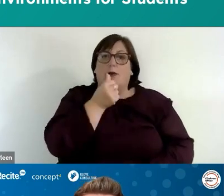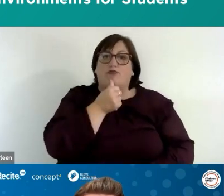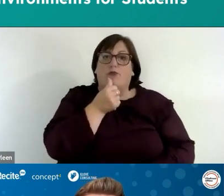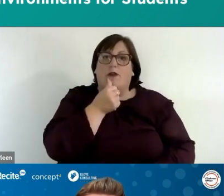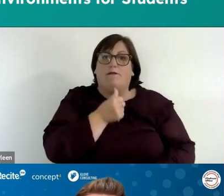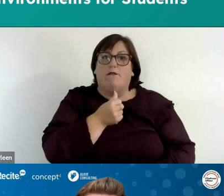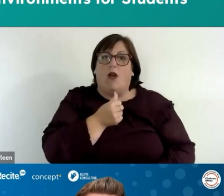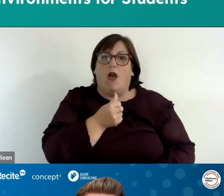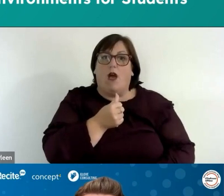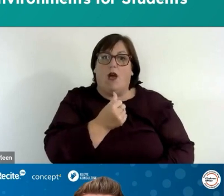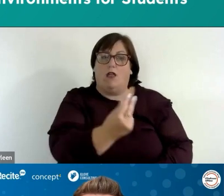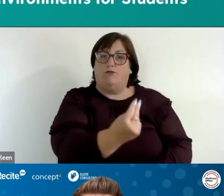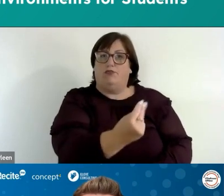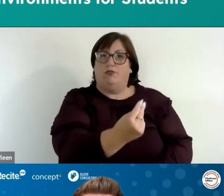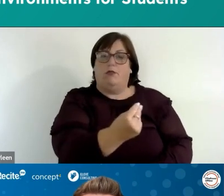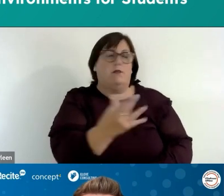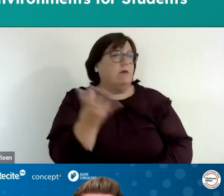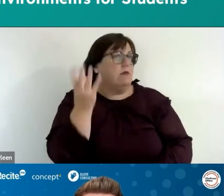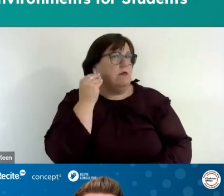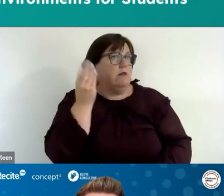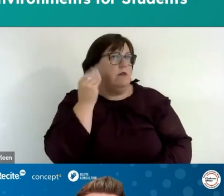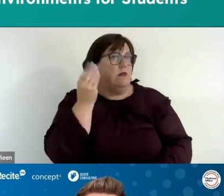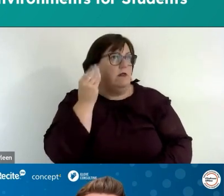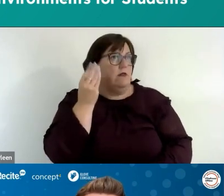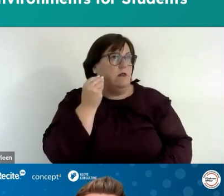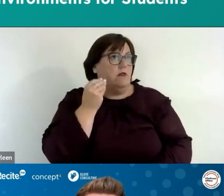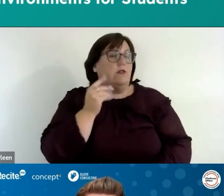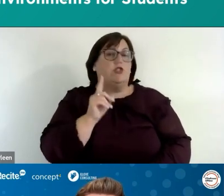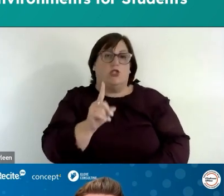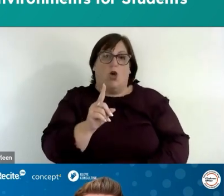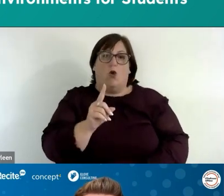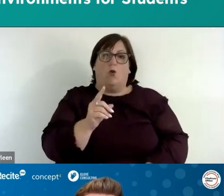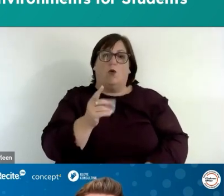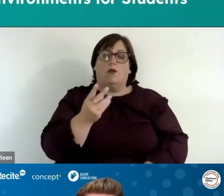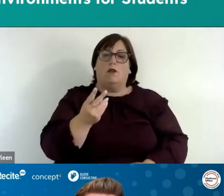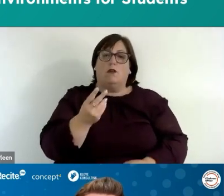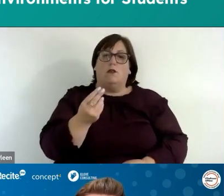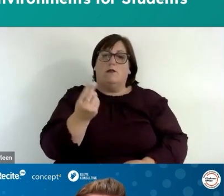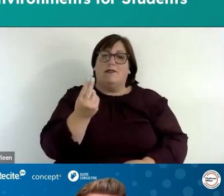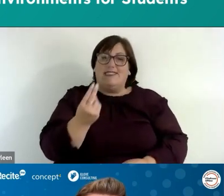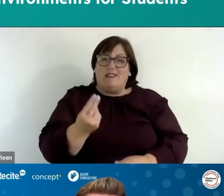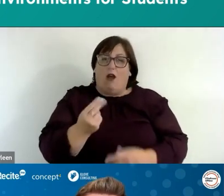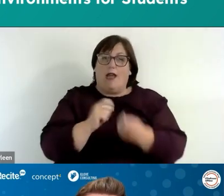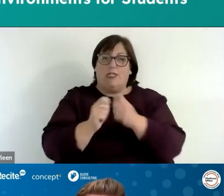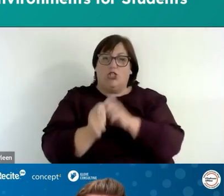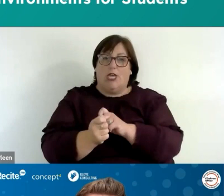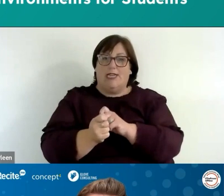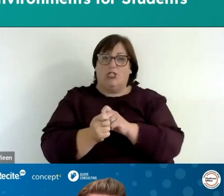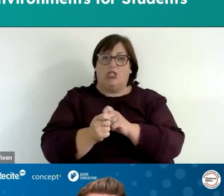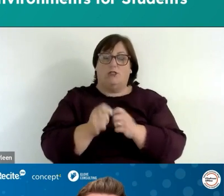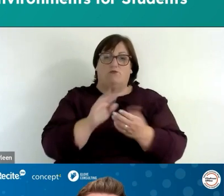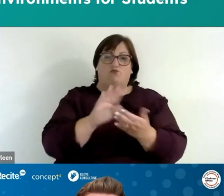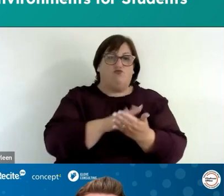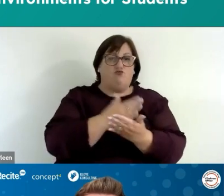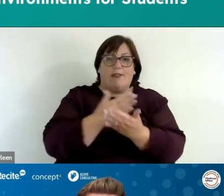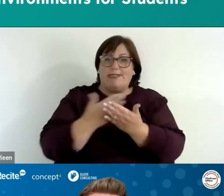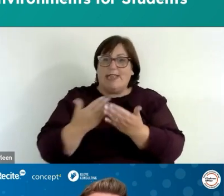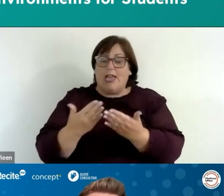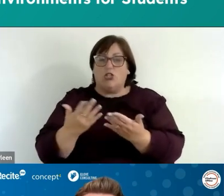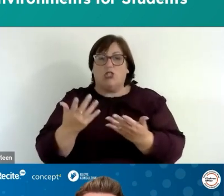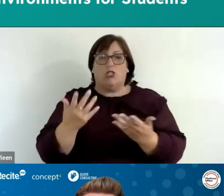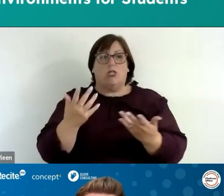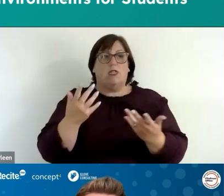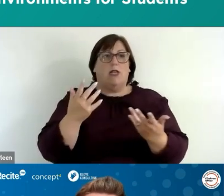reading aids, styling changes, translation, the Recite Me toolbar is able to help a